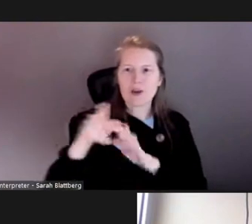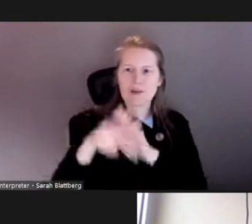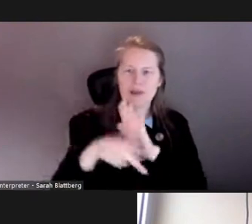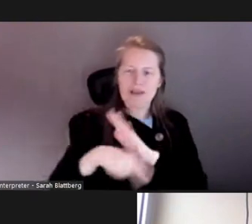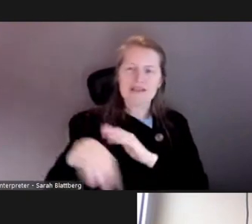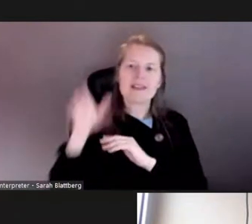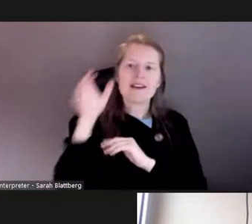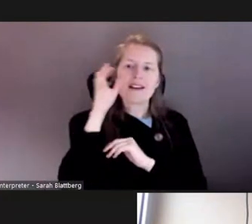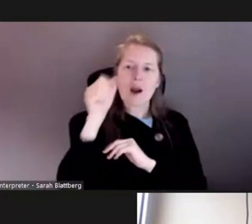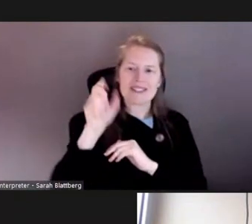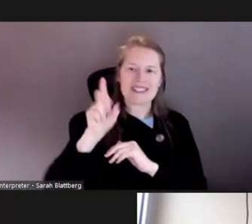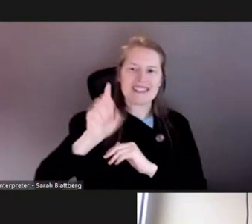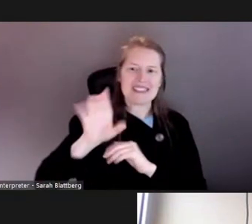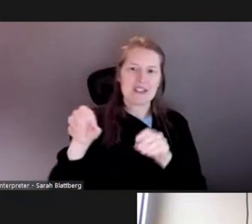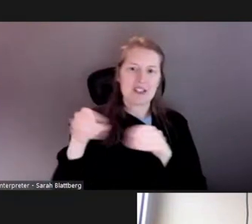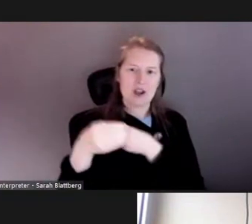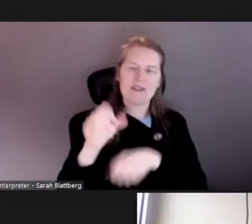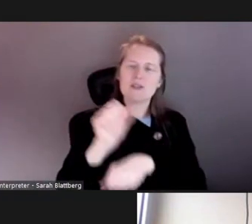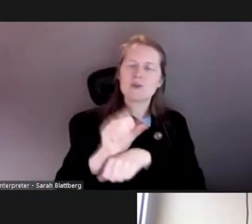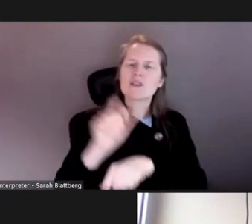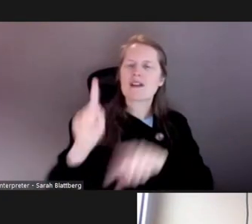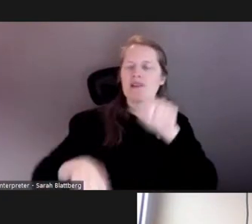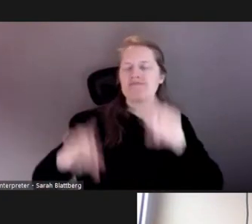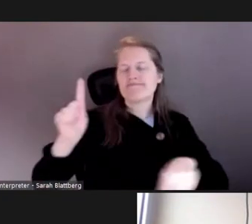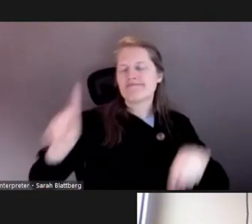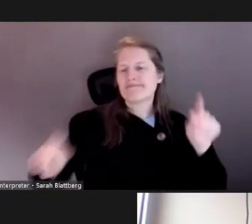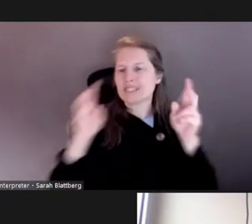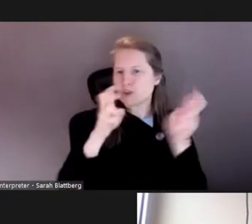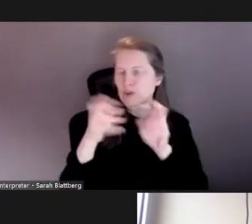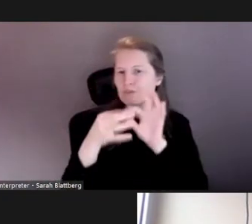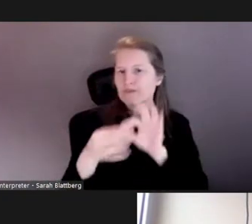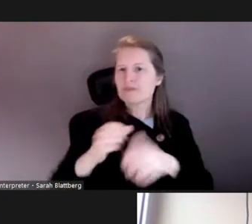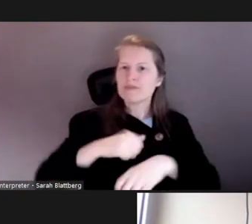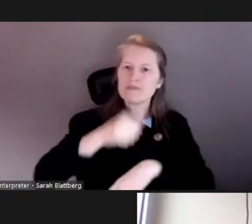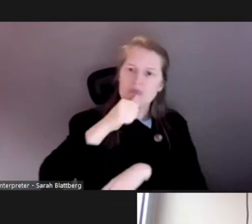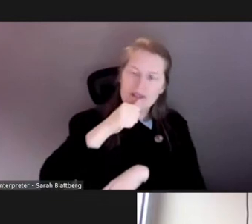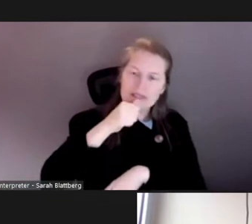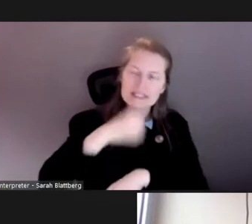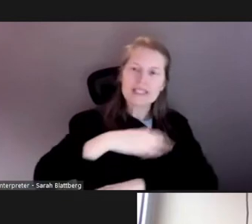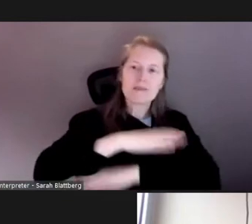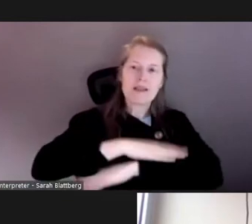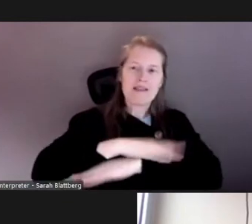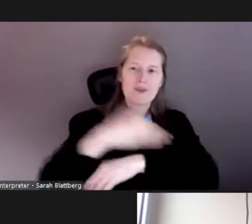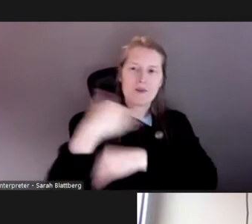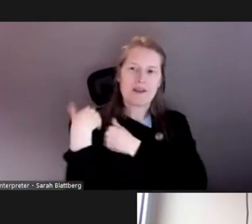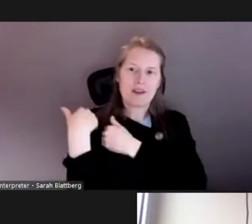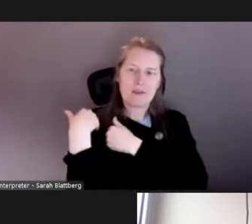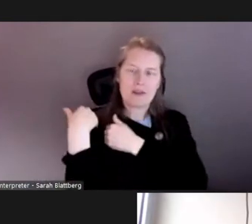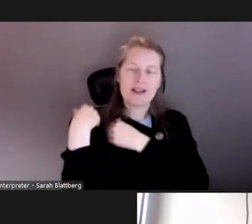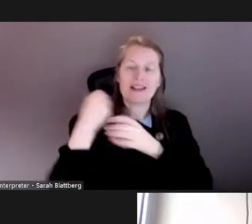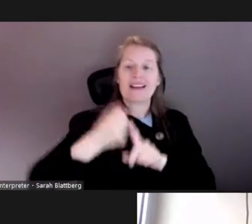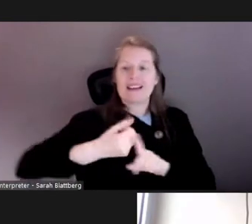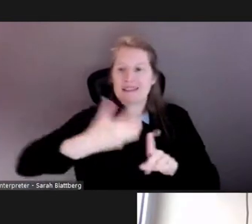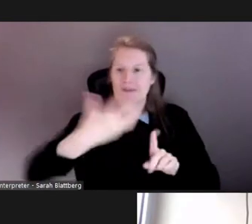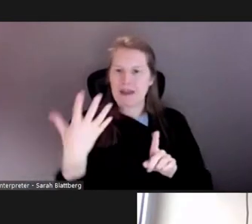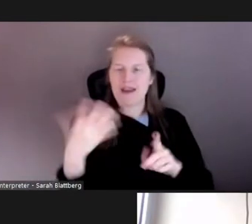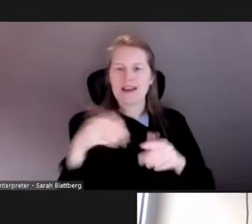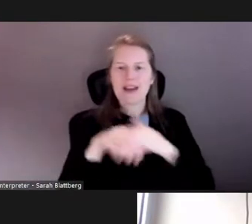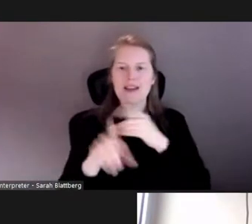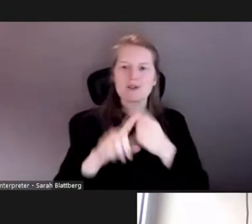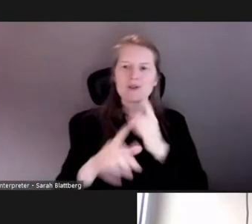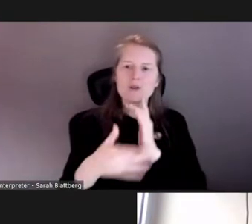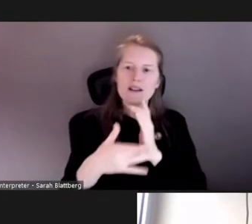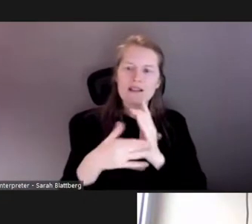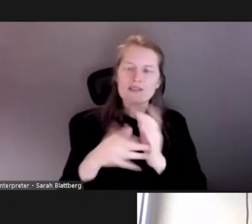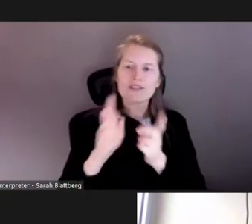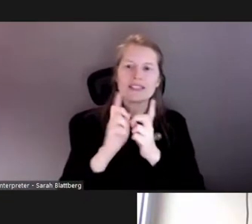DC office, where she works on a range of issues, including privacy, platform accountability, expanding access to technology, and